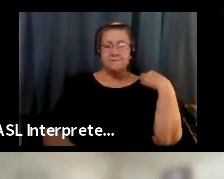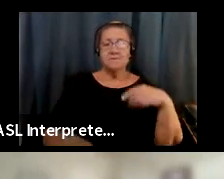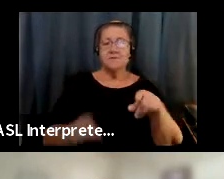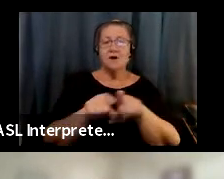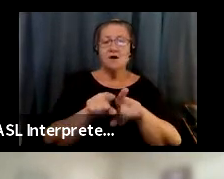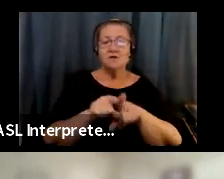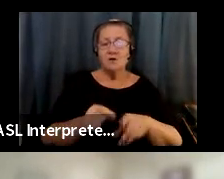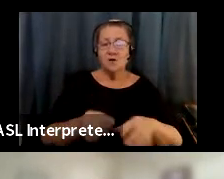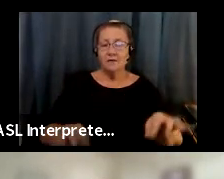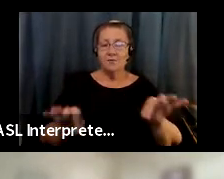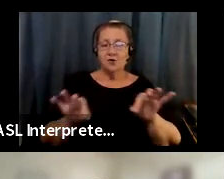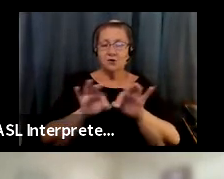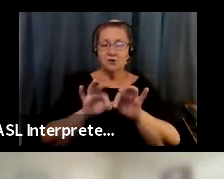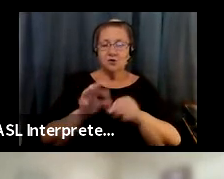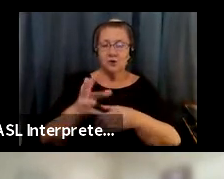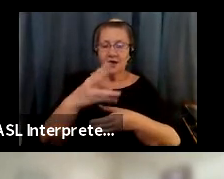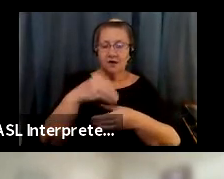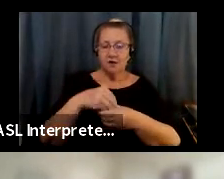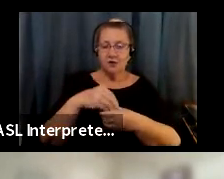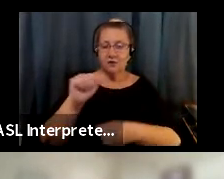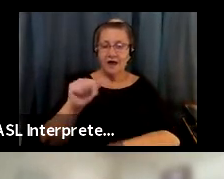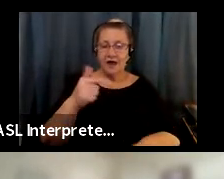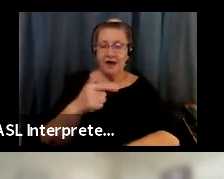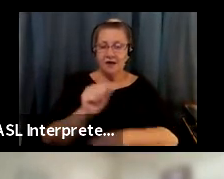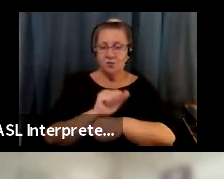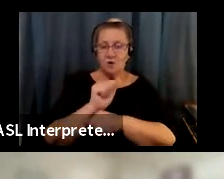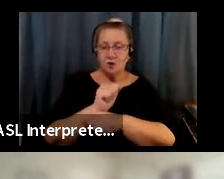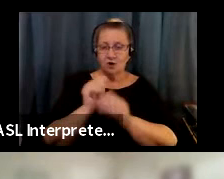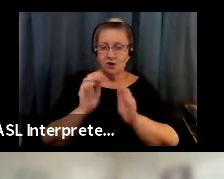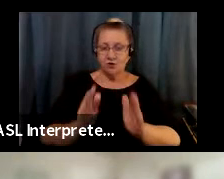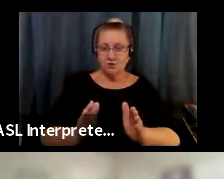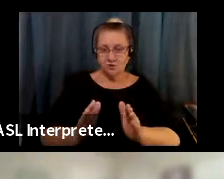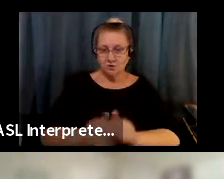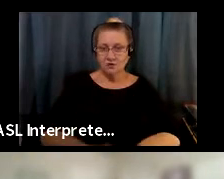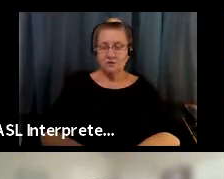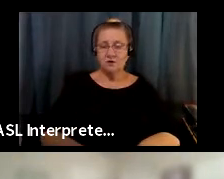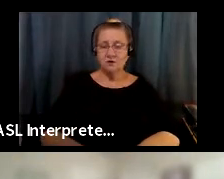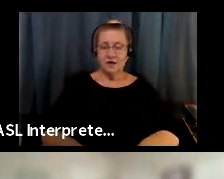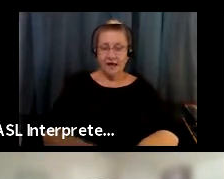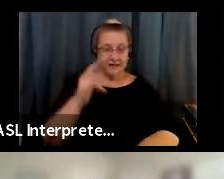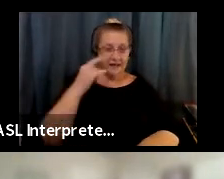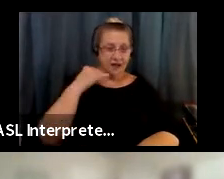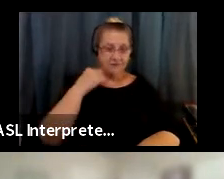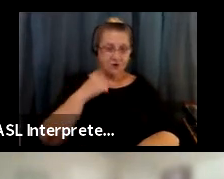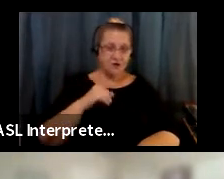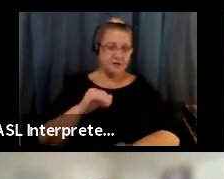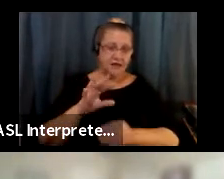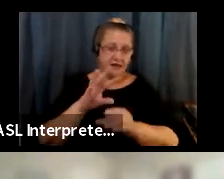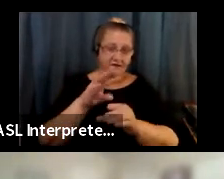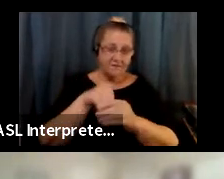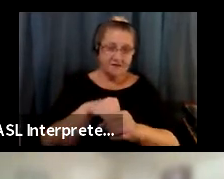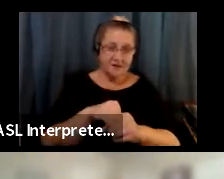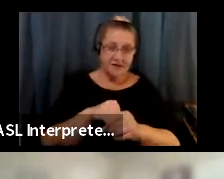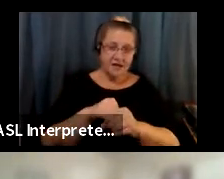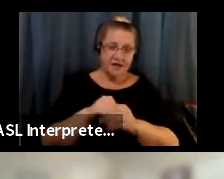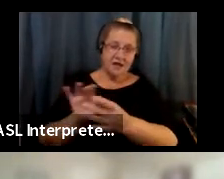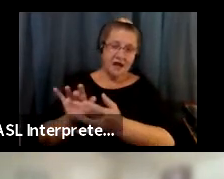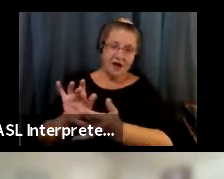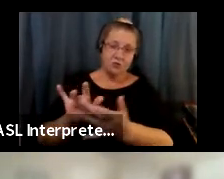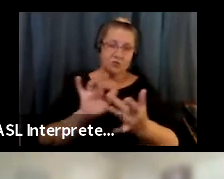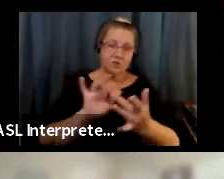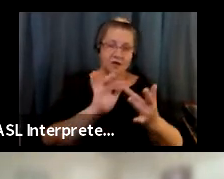bit in the past. And lastly, California's investment in the outreach and the mobile vaccination